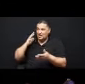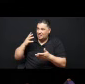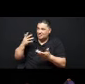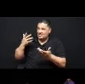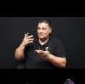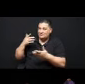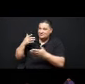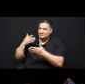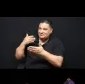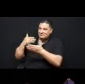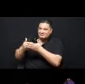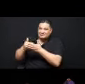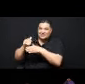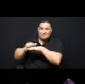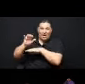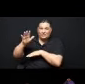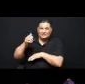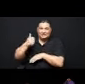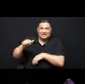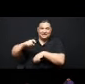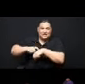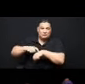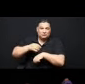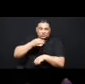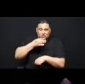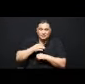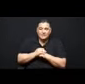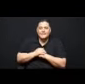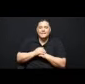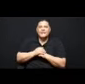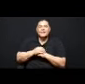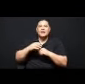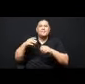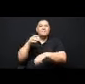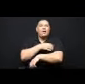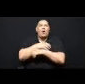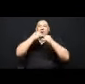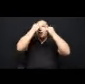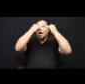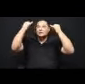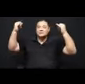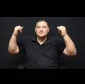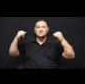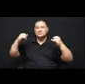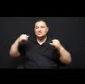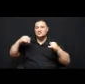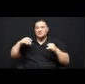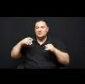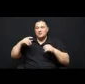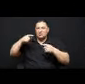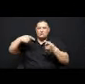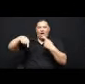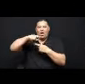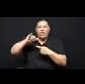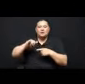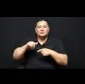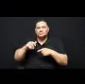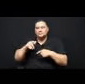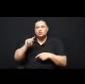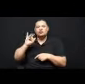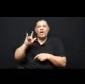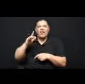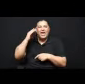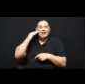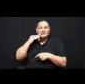Power lines framed the neighborhood trailhead, dissecting clear blue skies in the summer and balancing thin shells